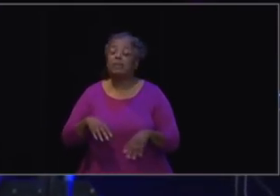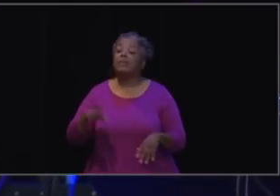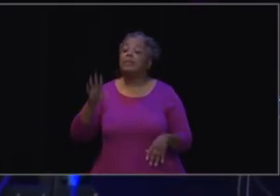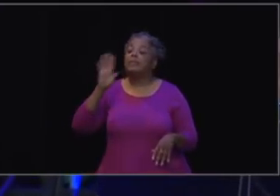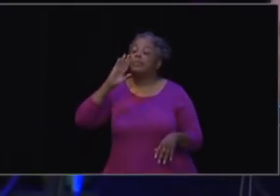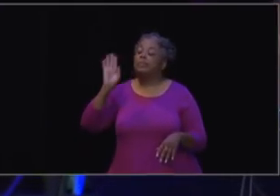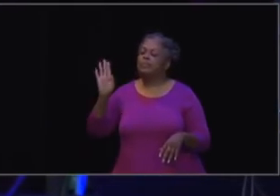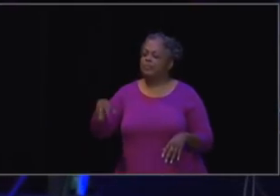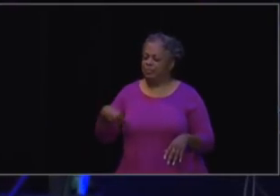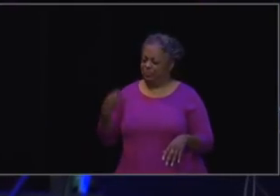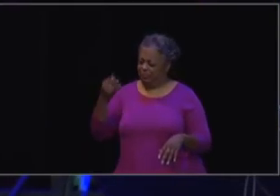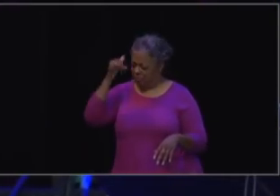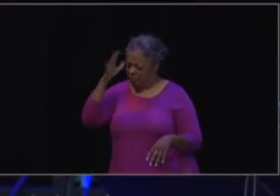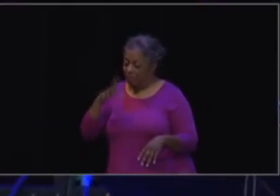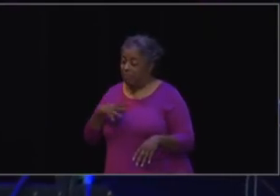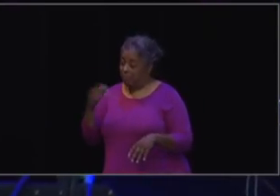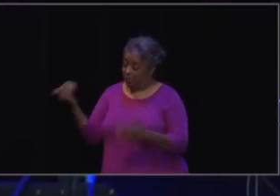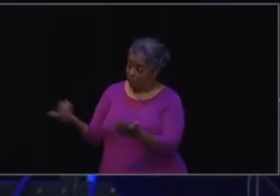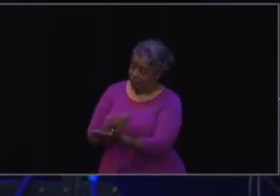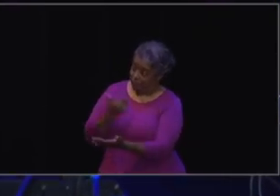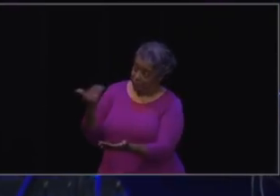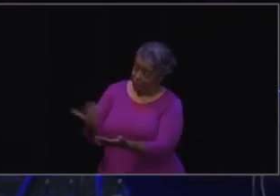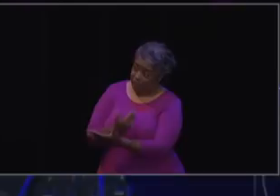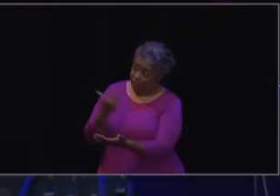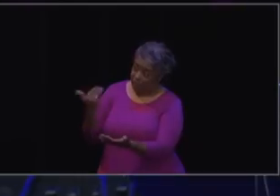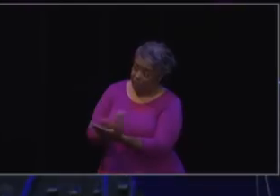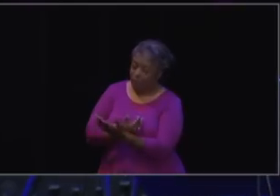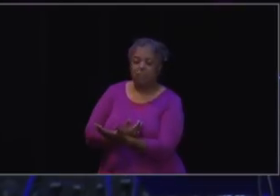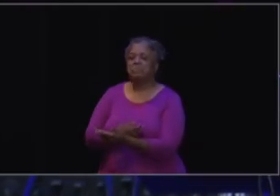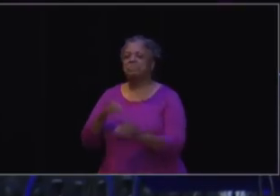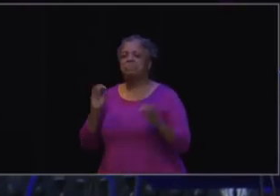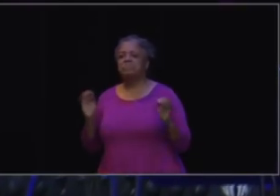Racist white dudes are not new.